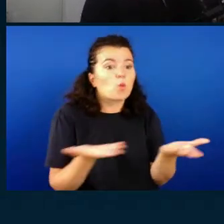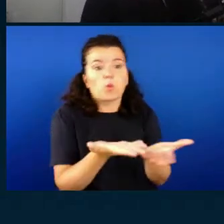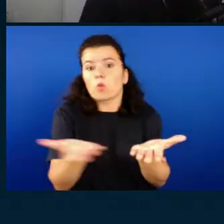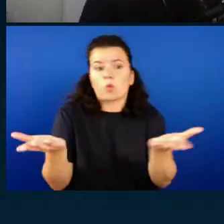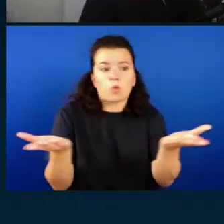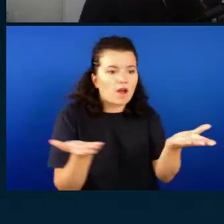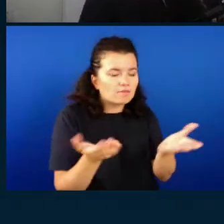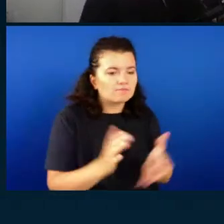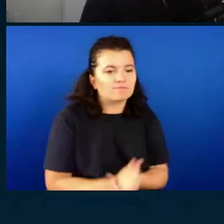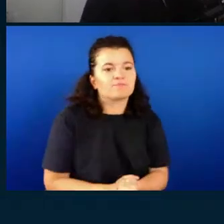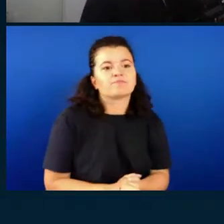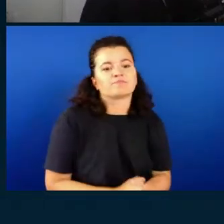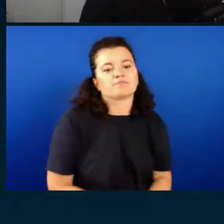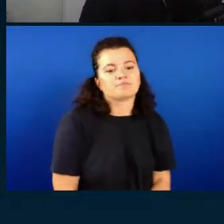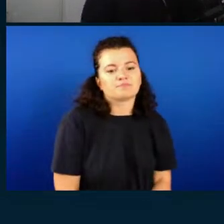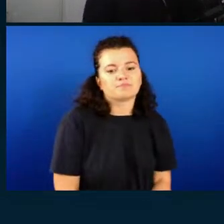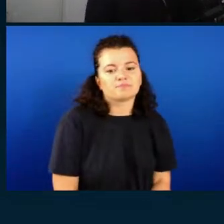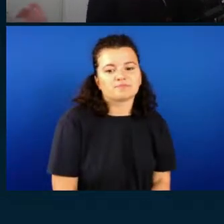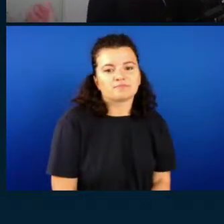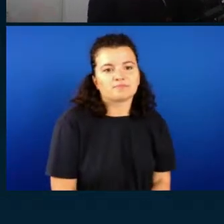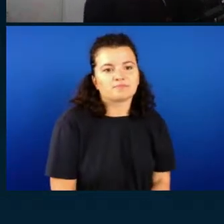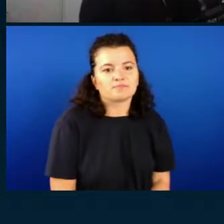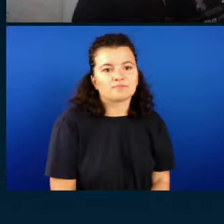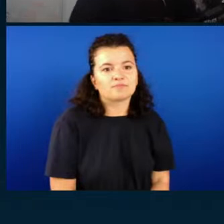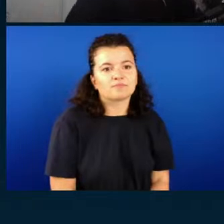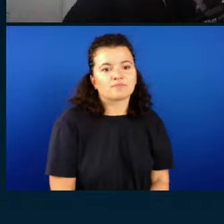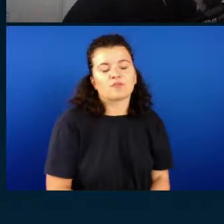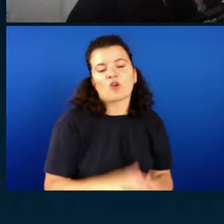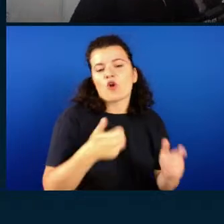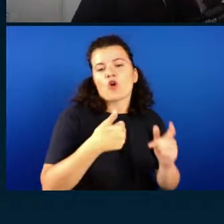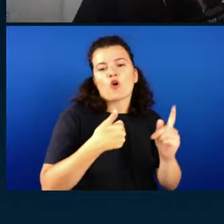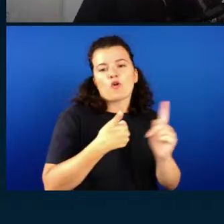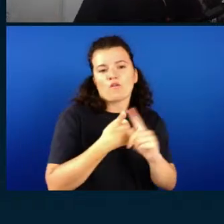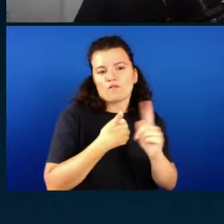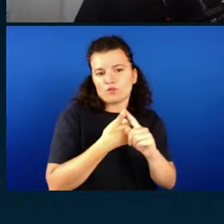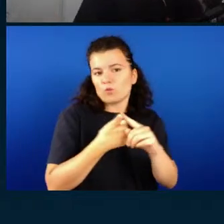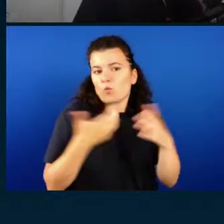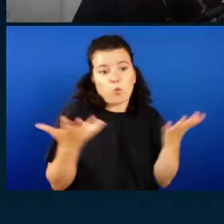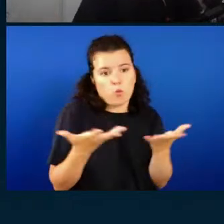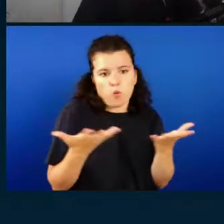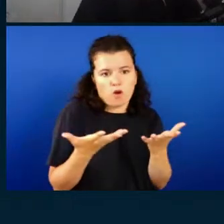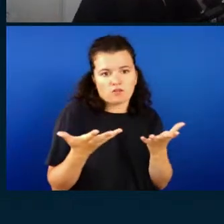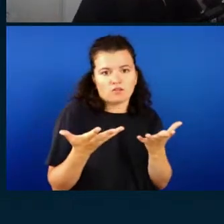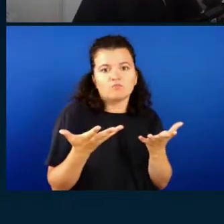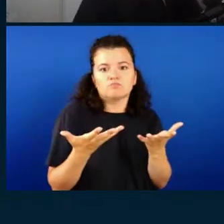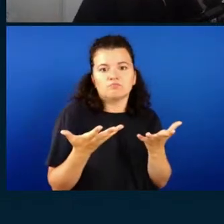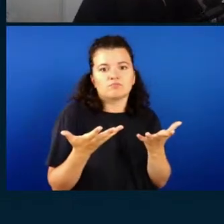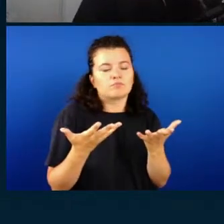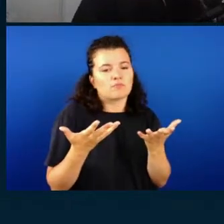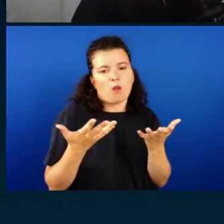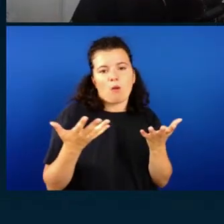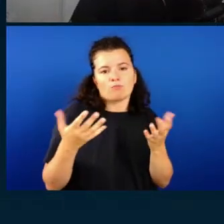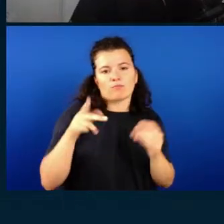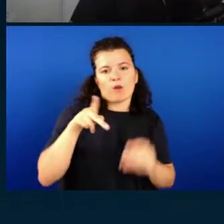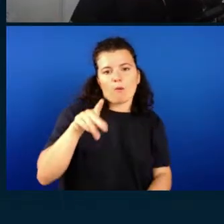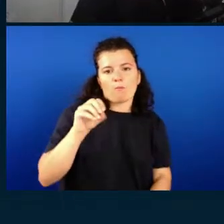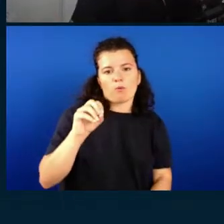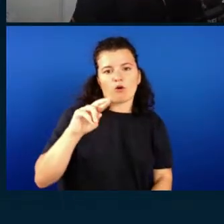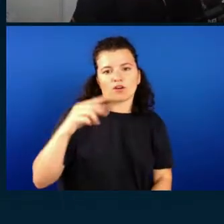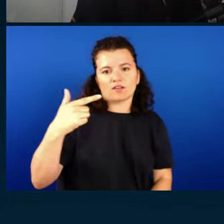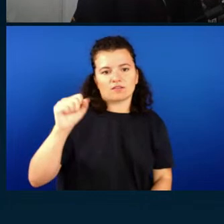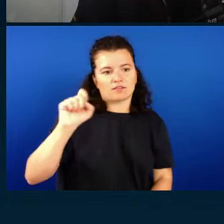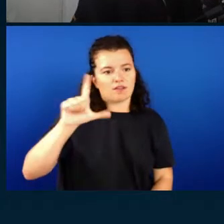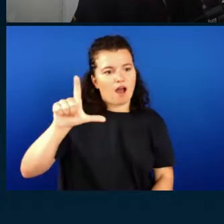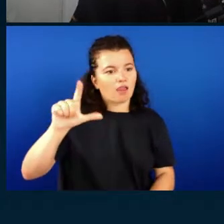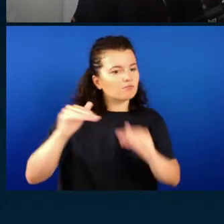working with code now? And the first option you have is just deploy it through the portal. In